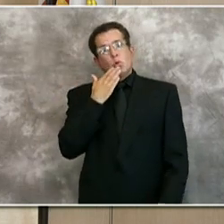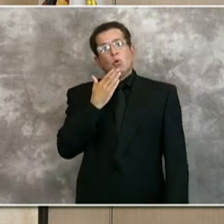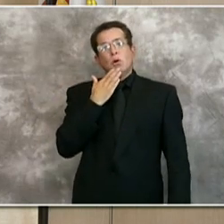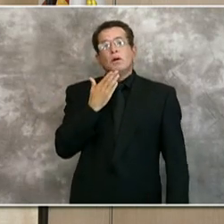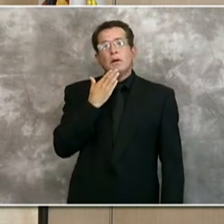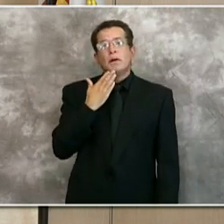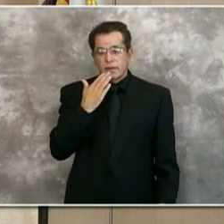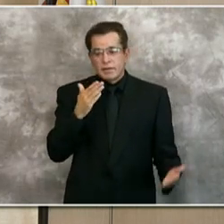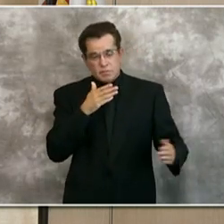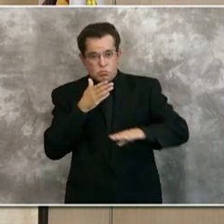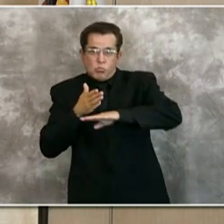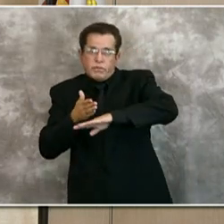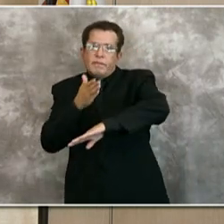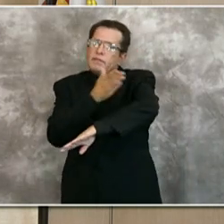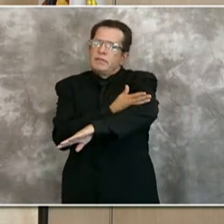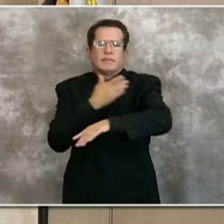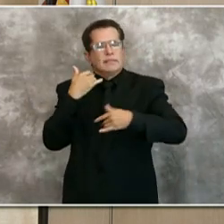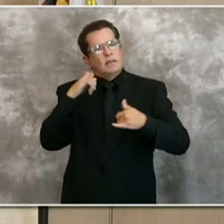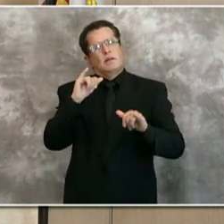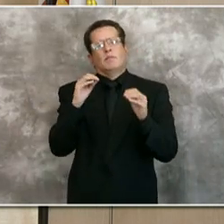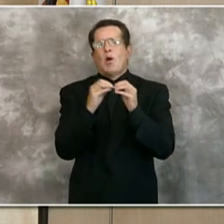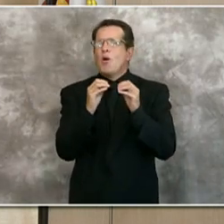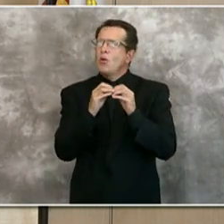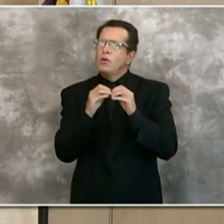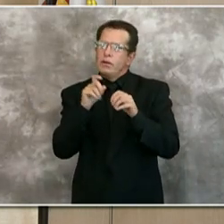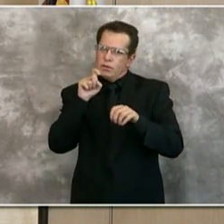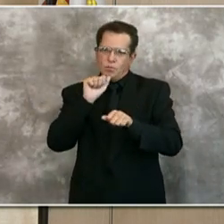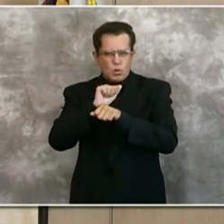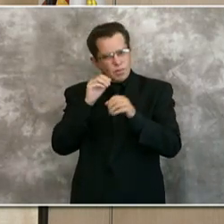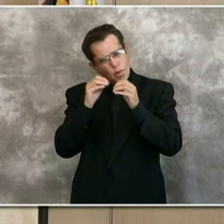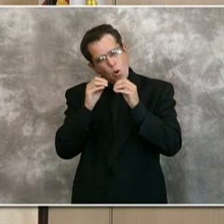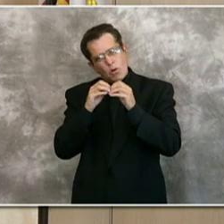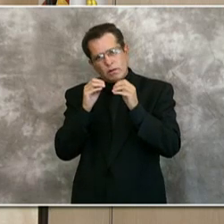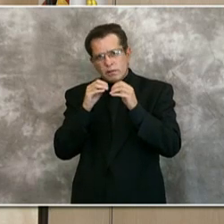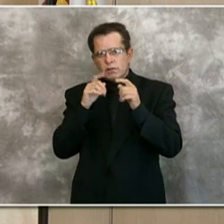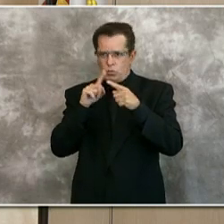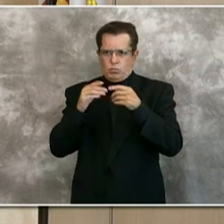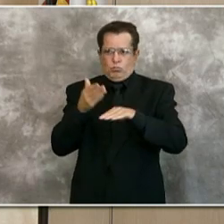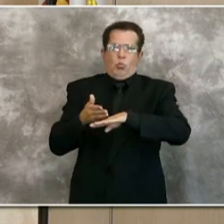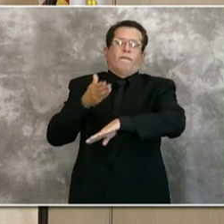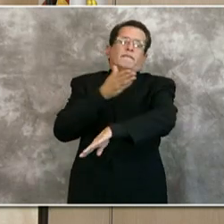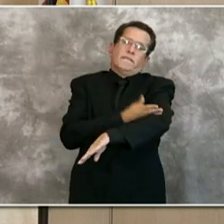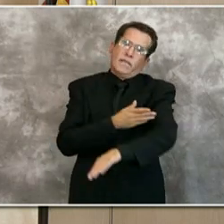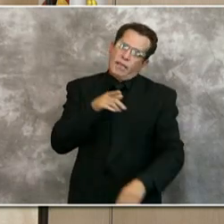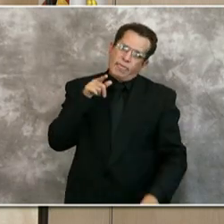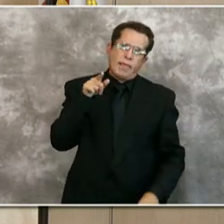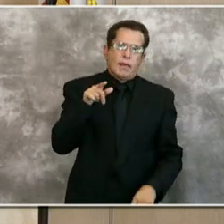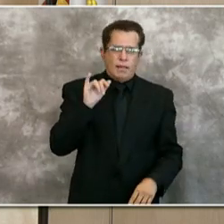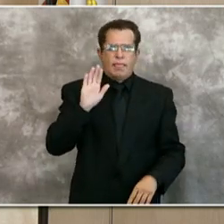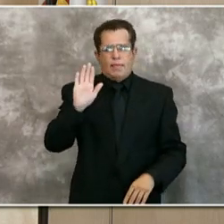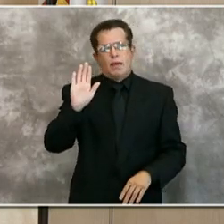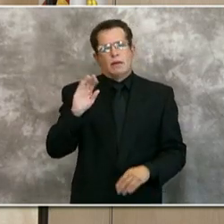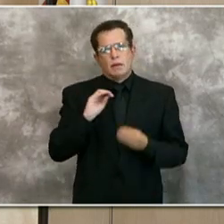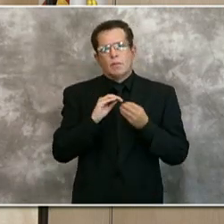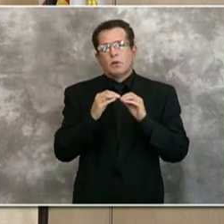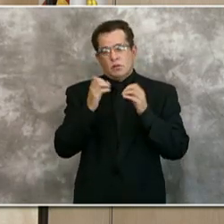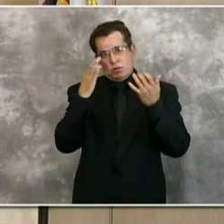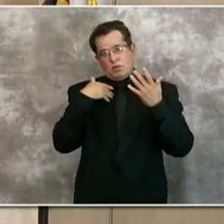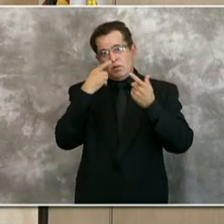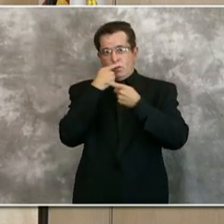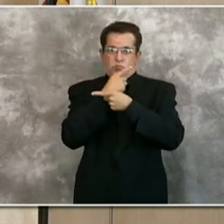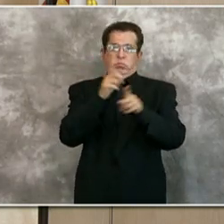we still have a ways to go before that metric changes. So in closing, getting through the